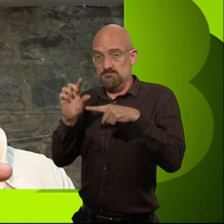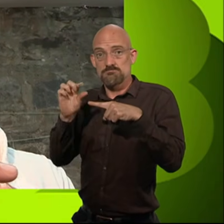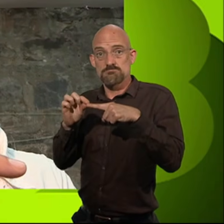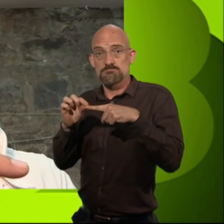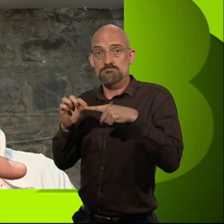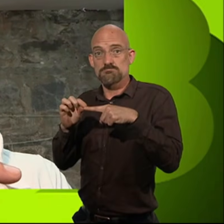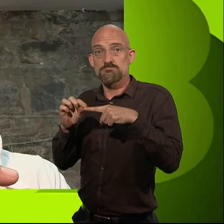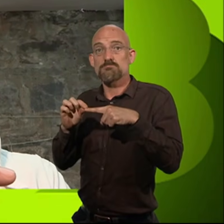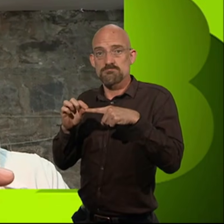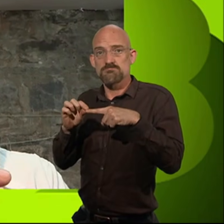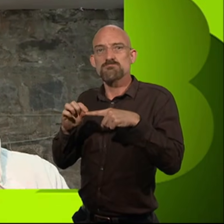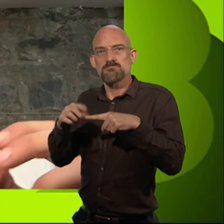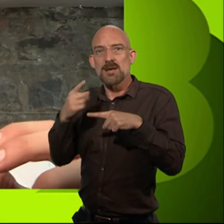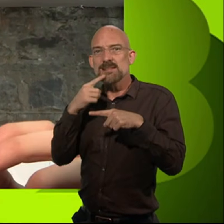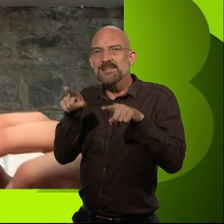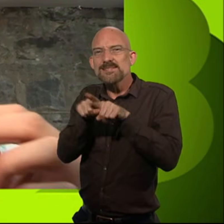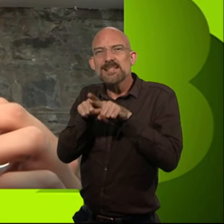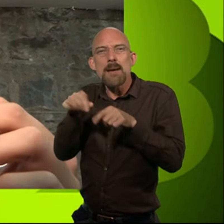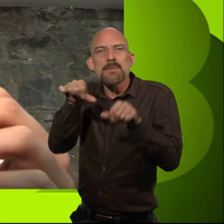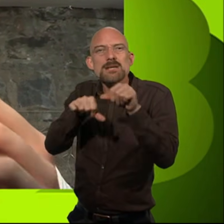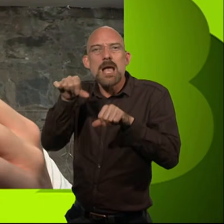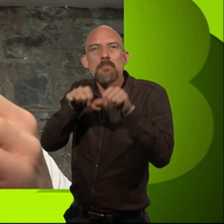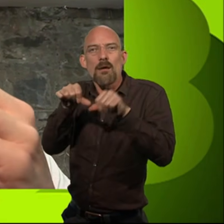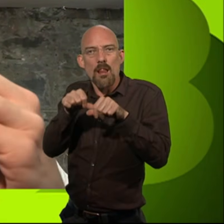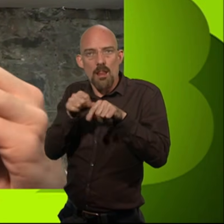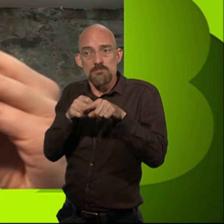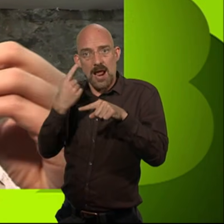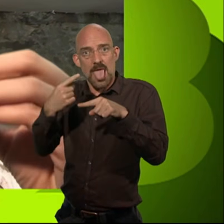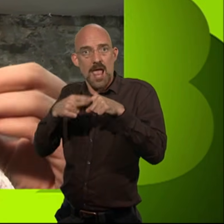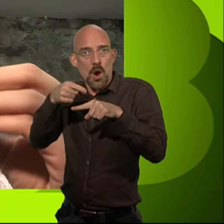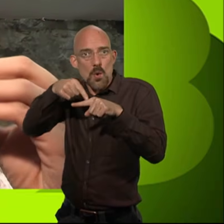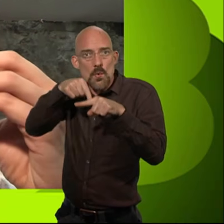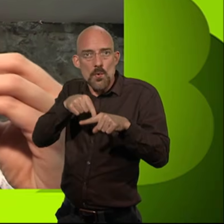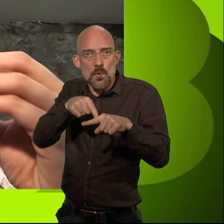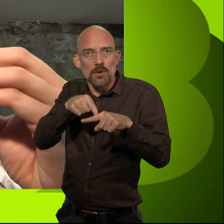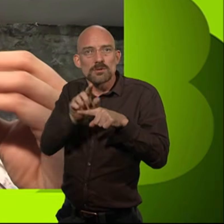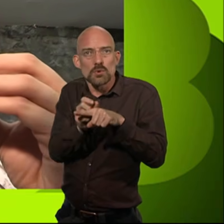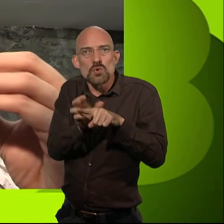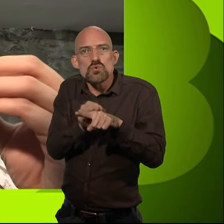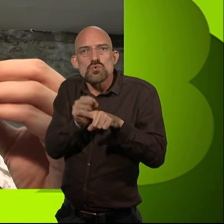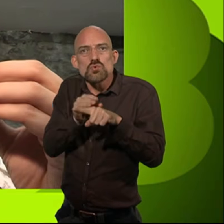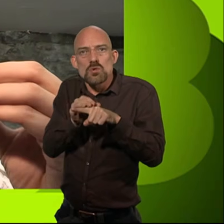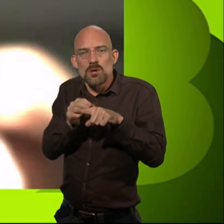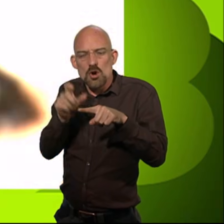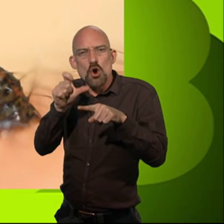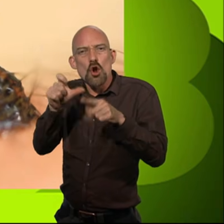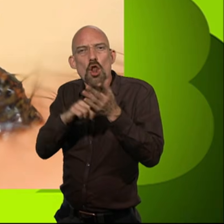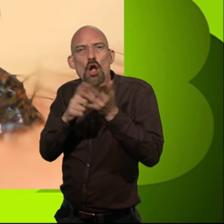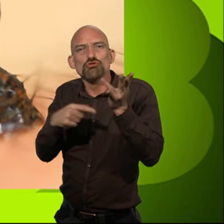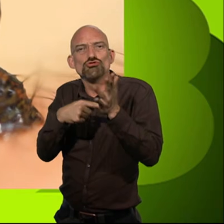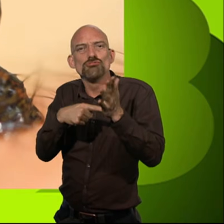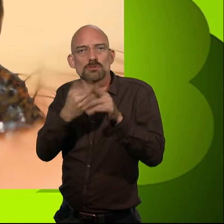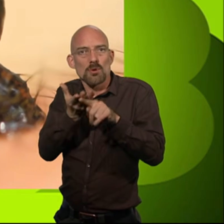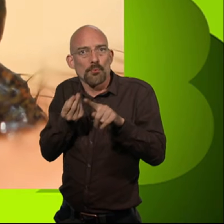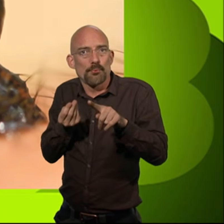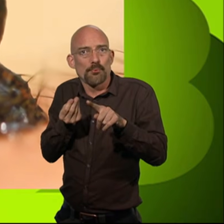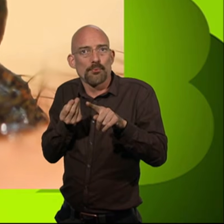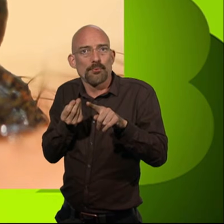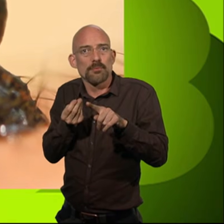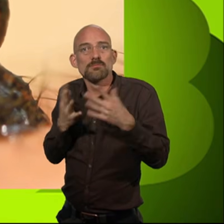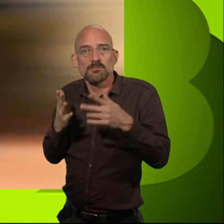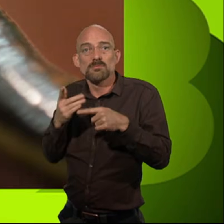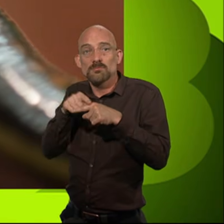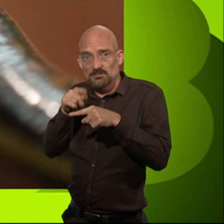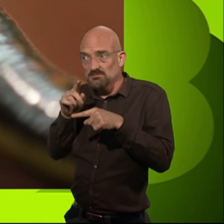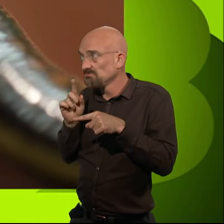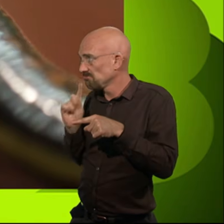allow my blood to flow into the leech on my arm dissolve the clots and allow fresh blood to enter the reattached finger. There's no fancy